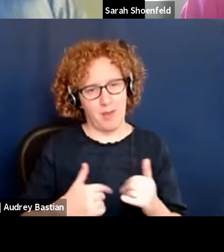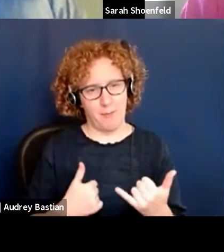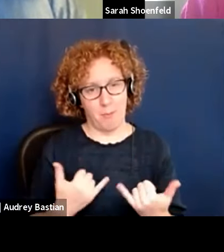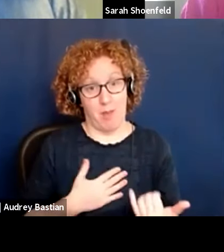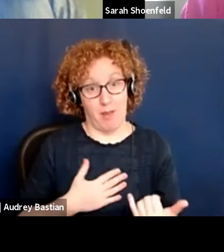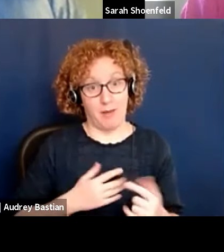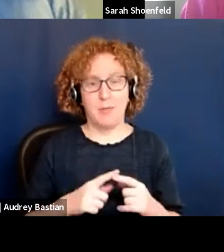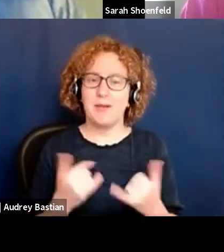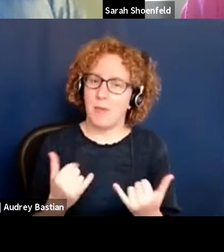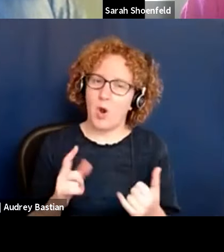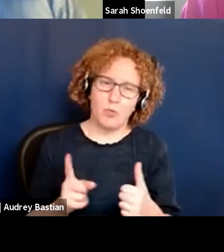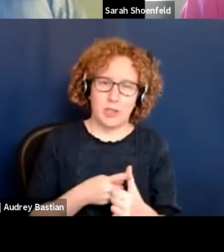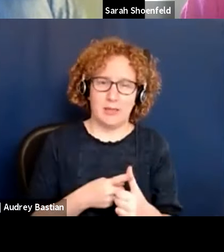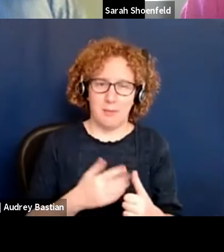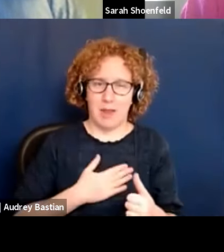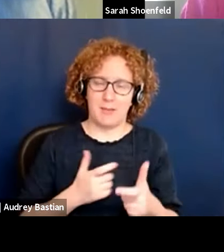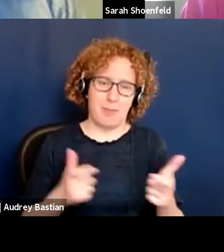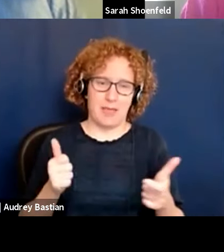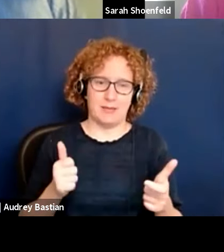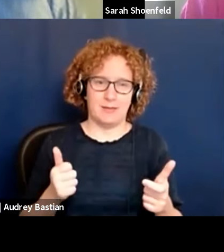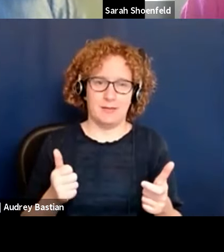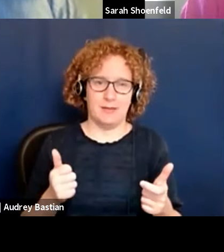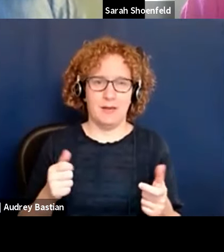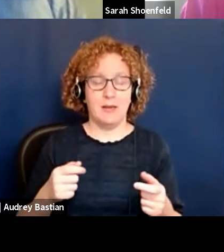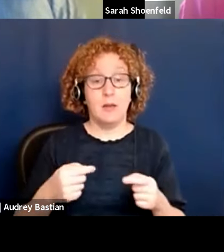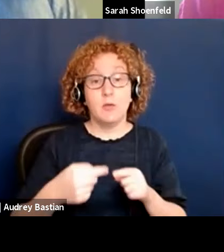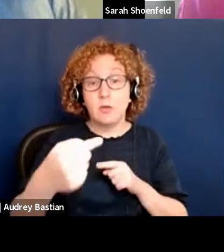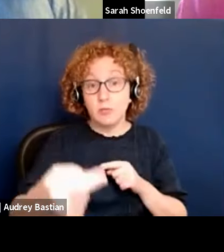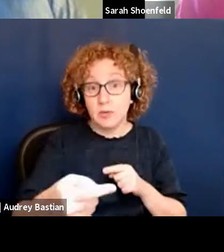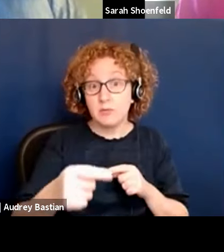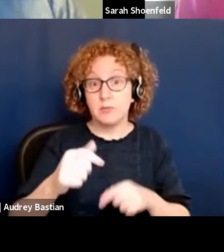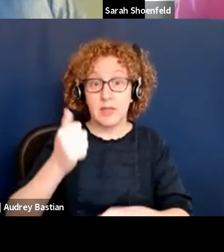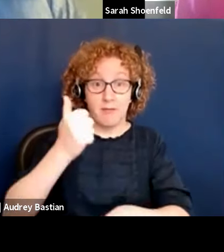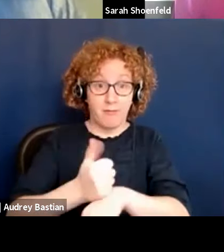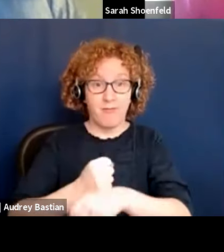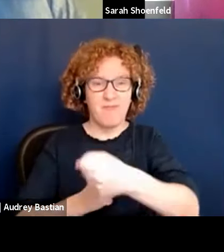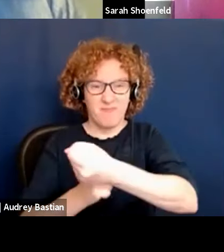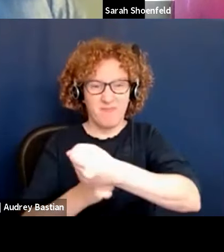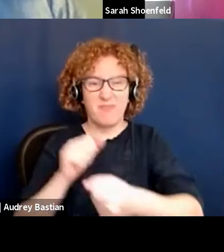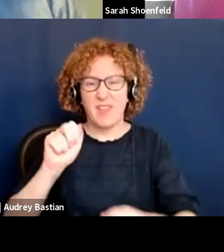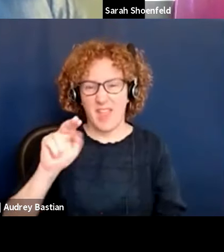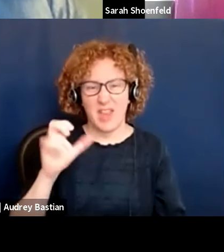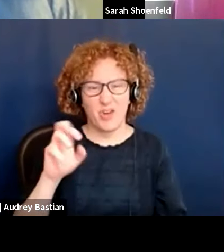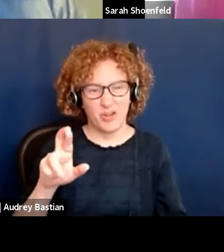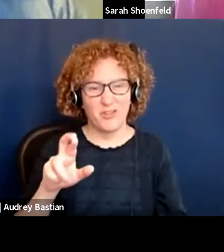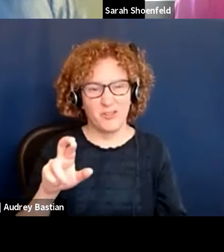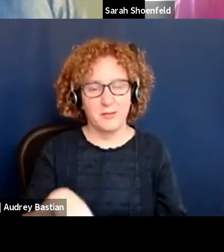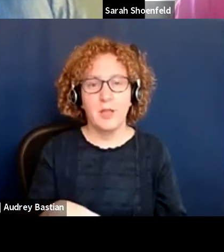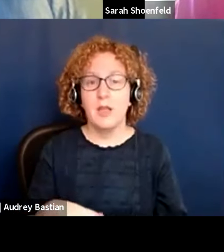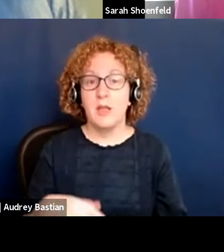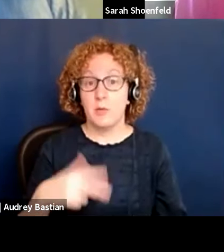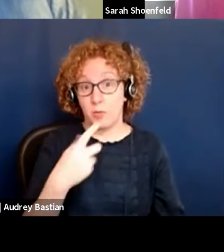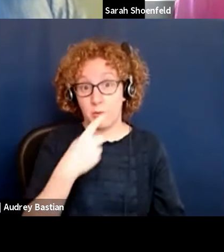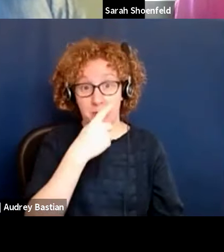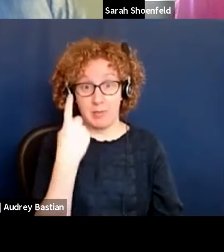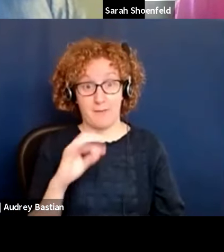know, the anchor, and the one across the street was an anchor on that side. And there were 3 Black families when I moved in, one across